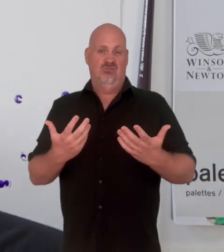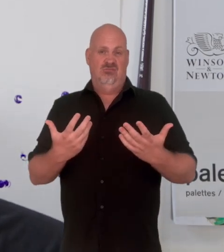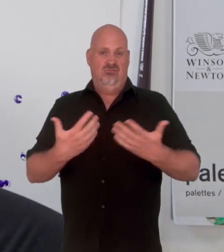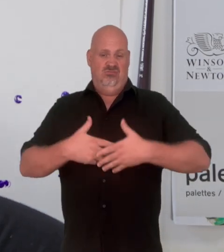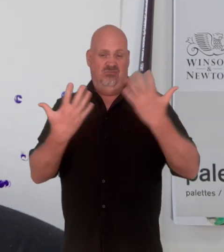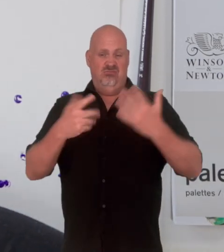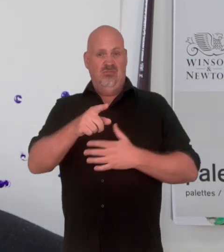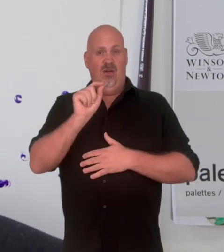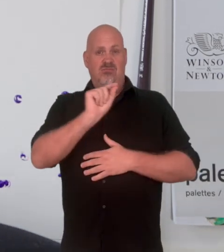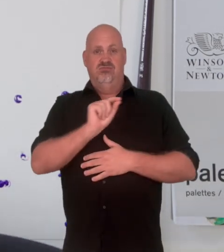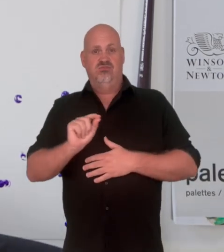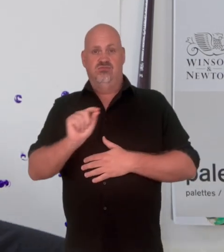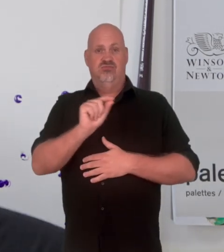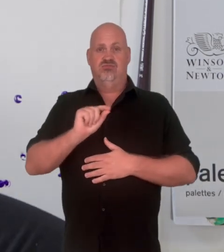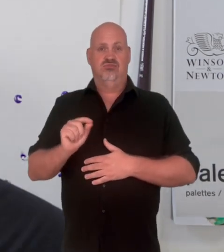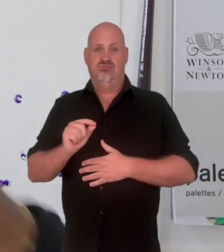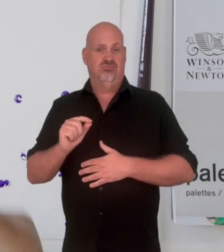pattern you like.